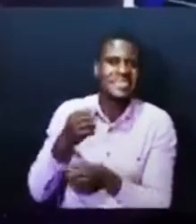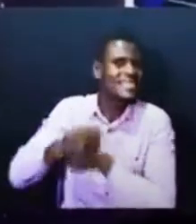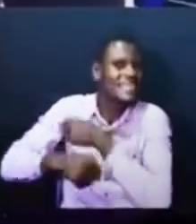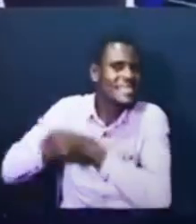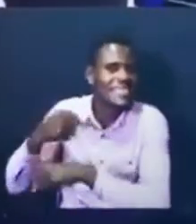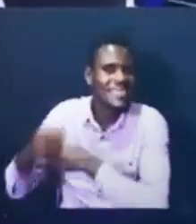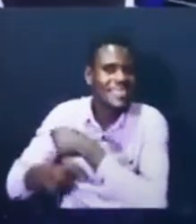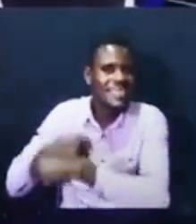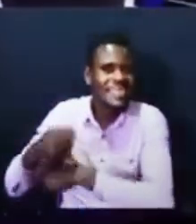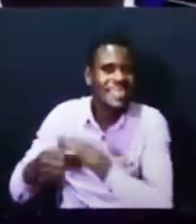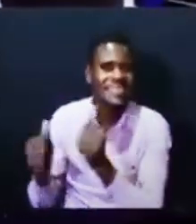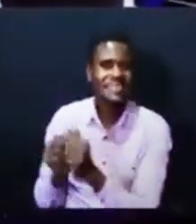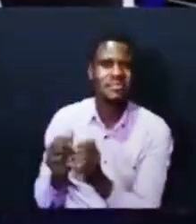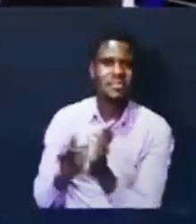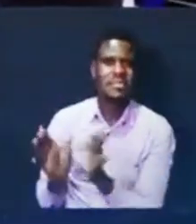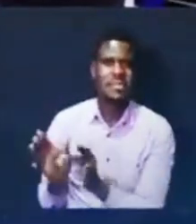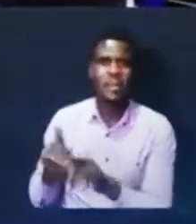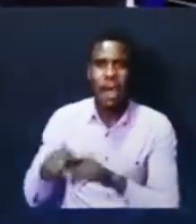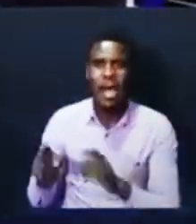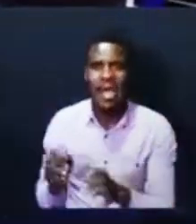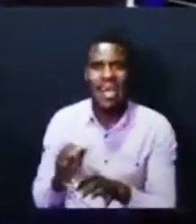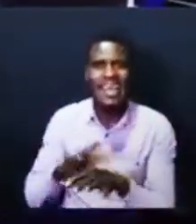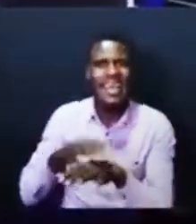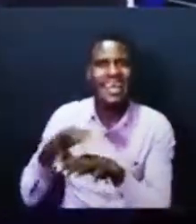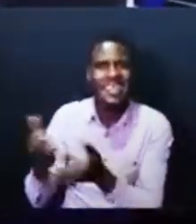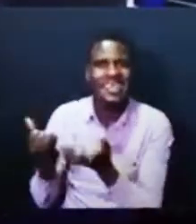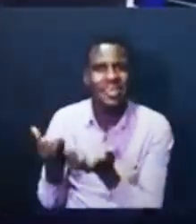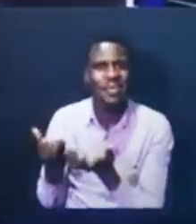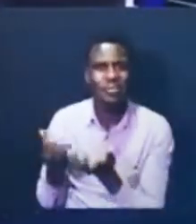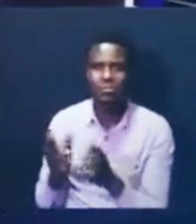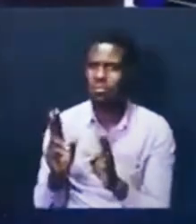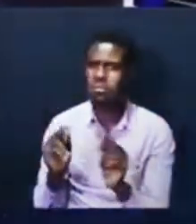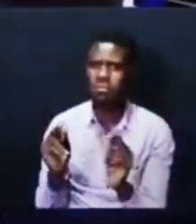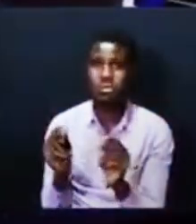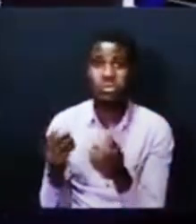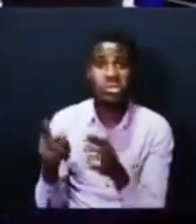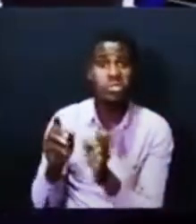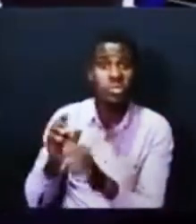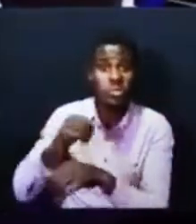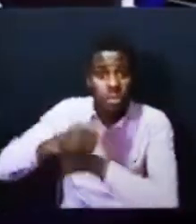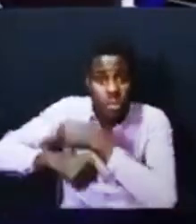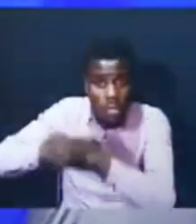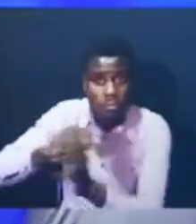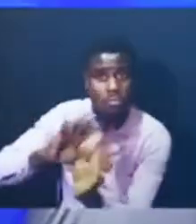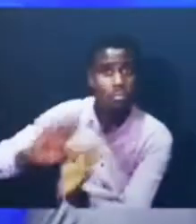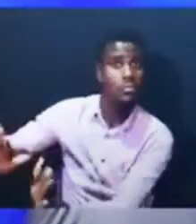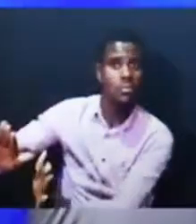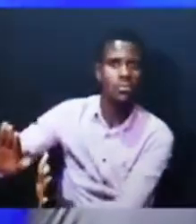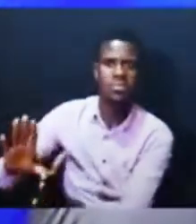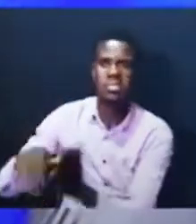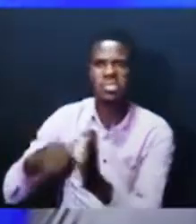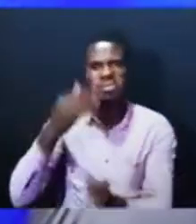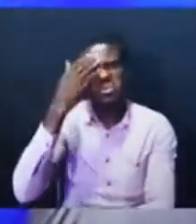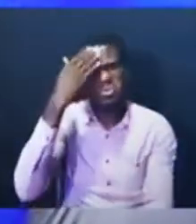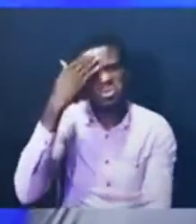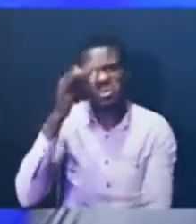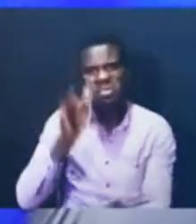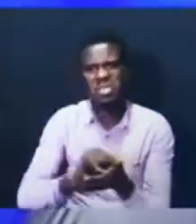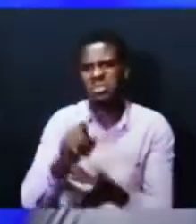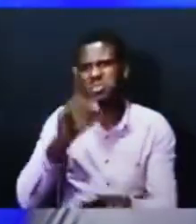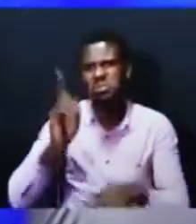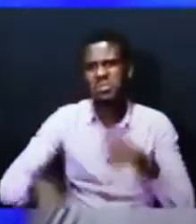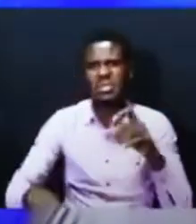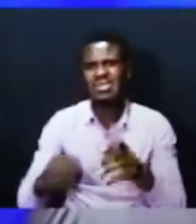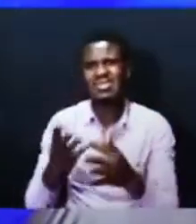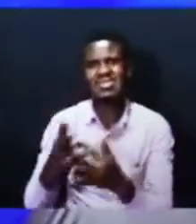that you want to shy away from suffering with him, then know that you can't.